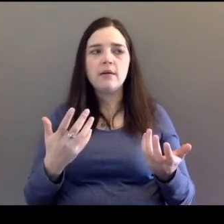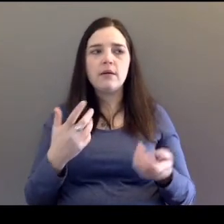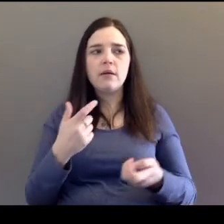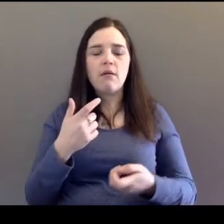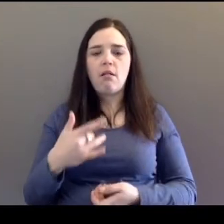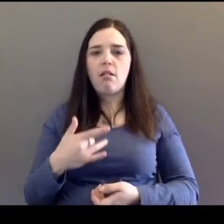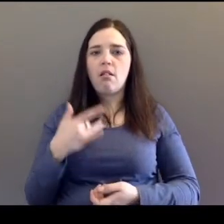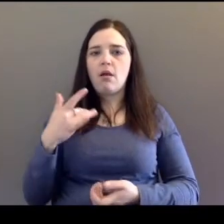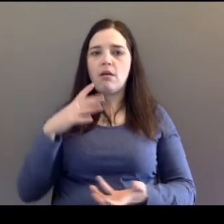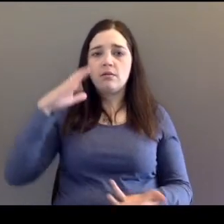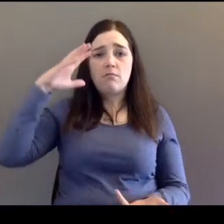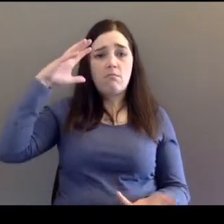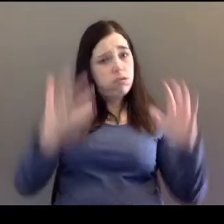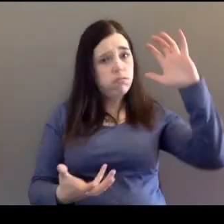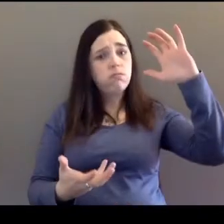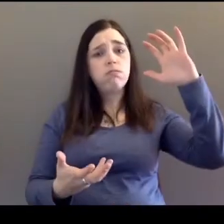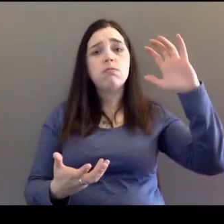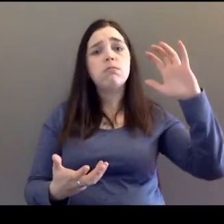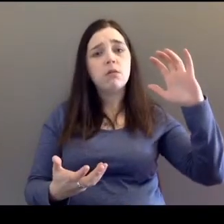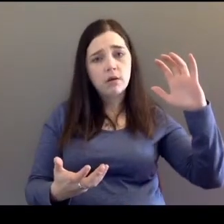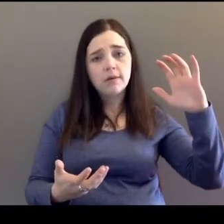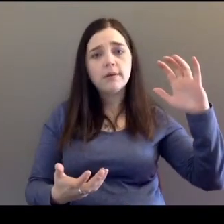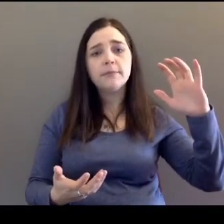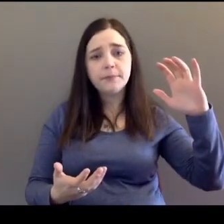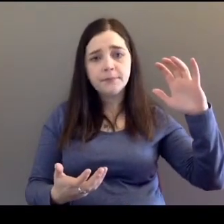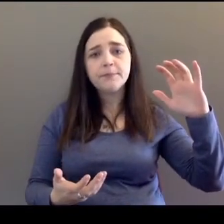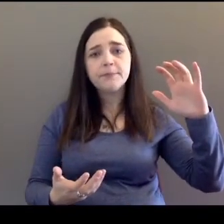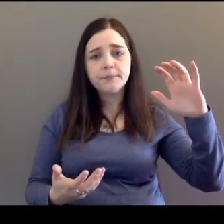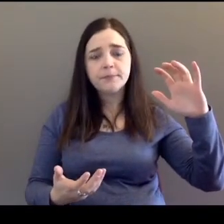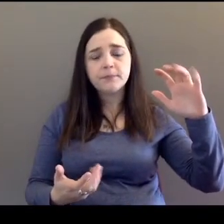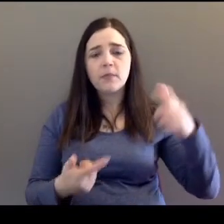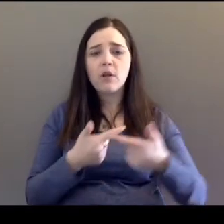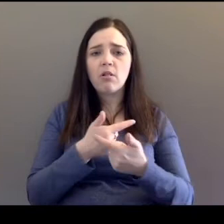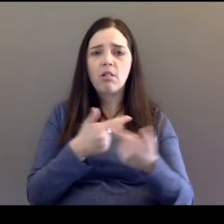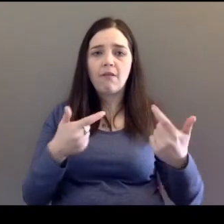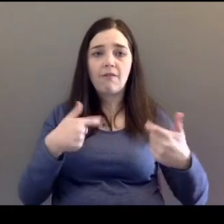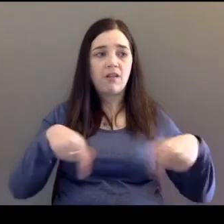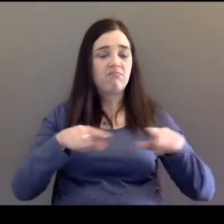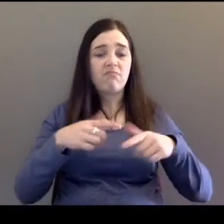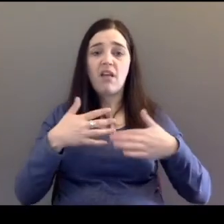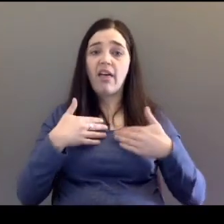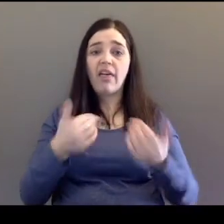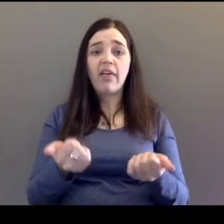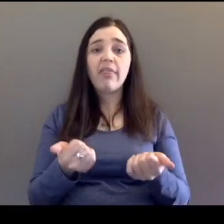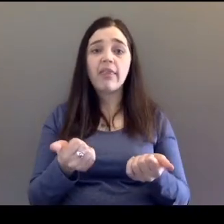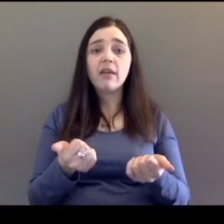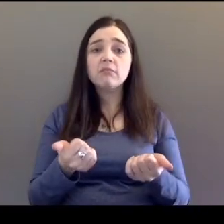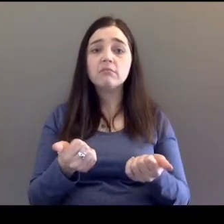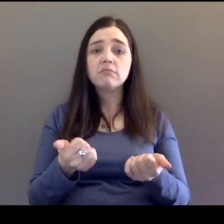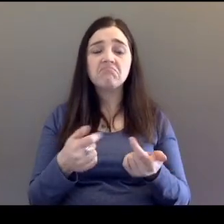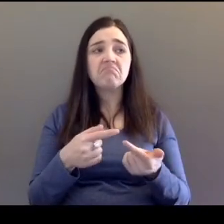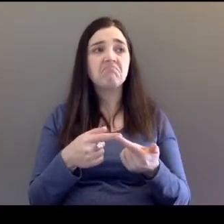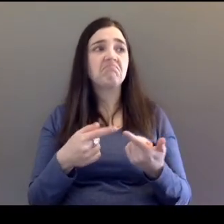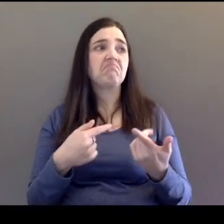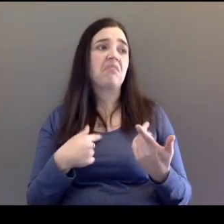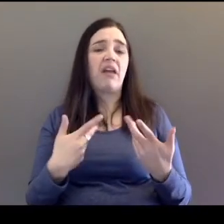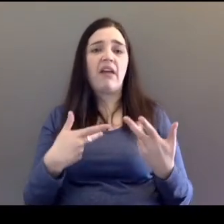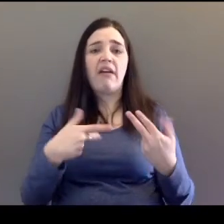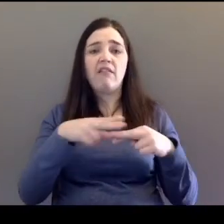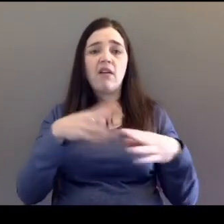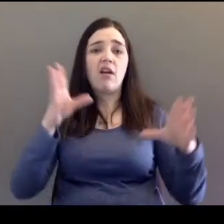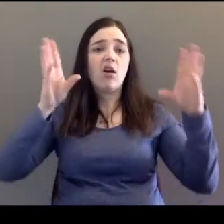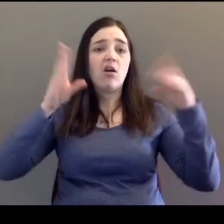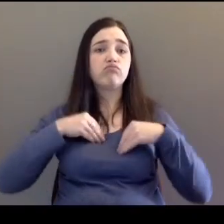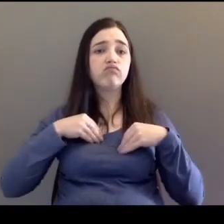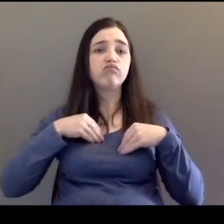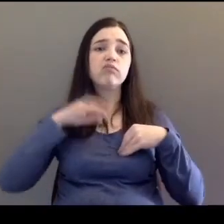lives upside down. Many of us who are healthy, many of us who, if we caught this dreaded